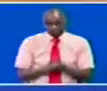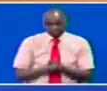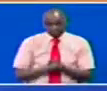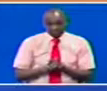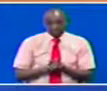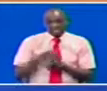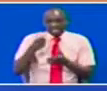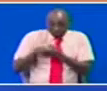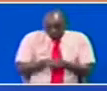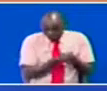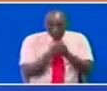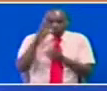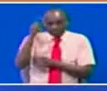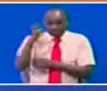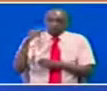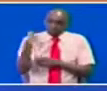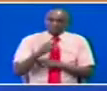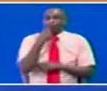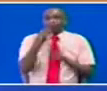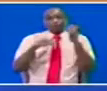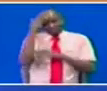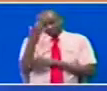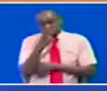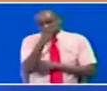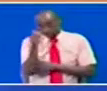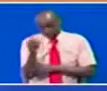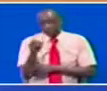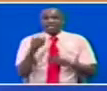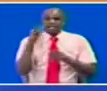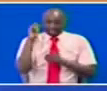In hockey, USIU beat Moi University 2-0, while